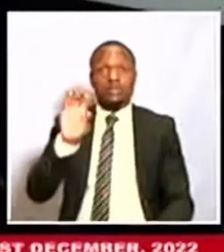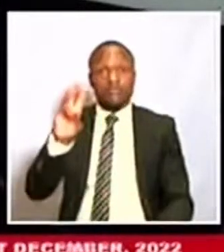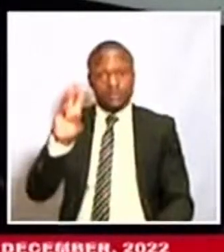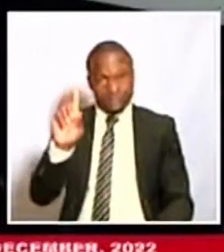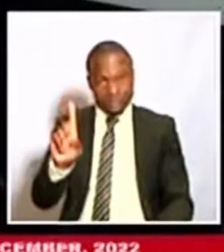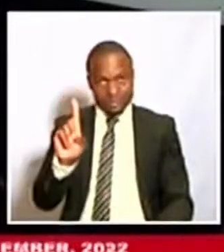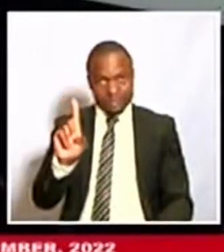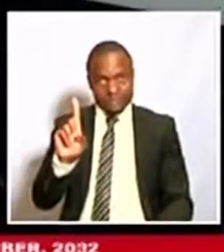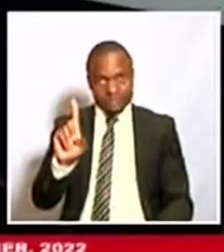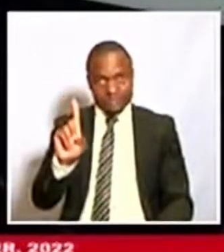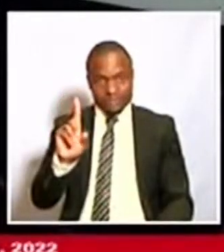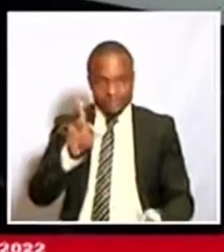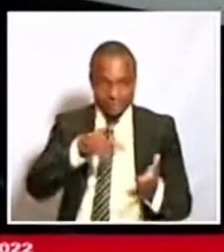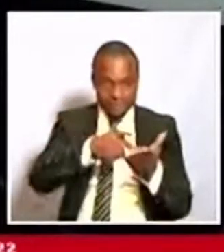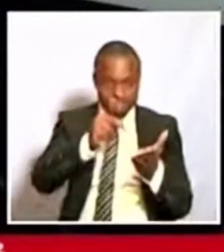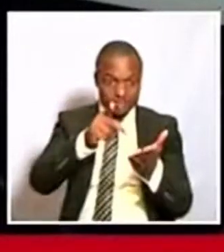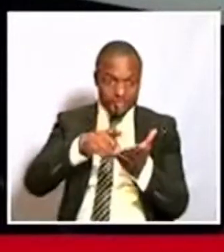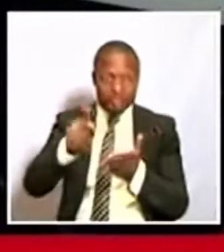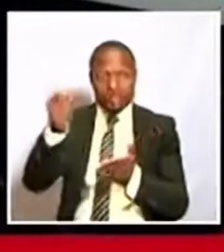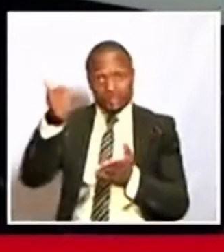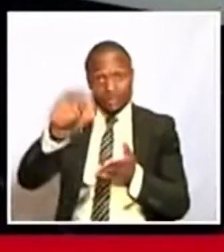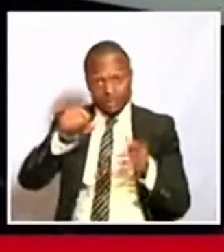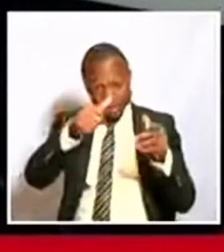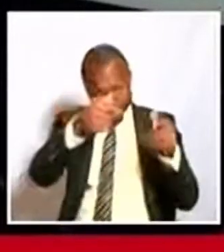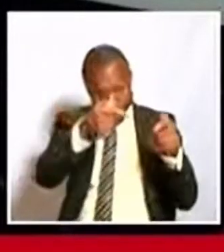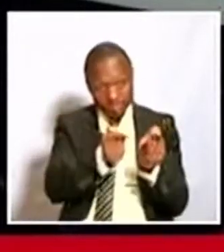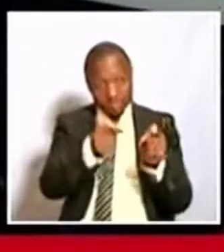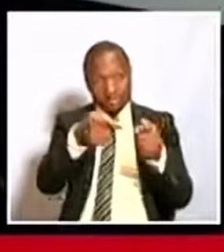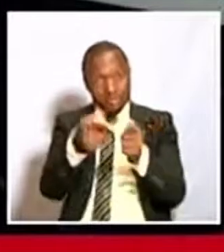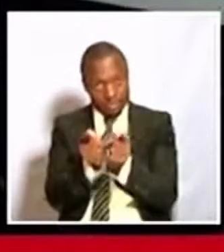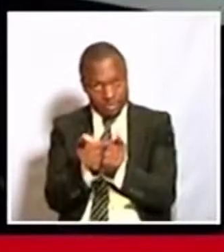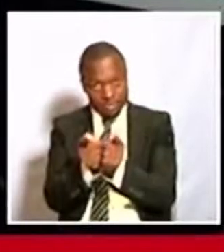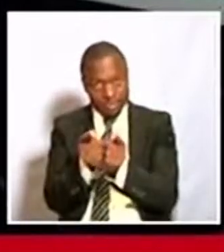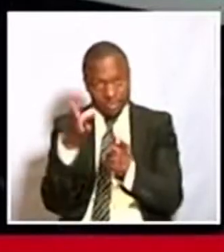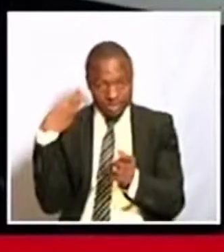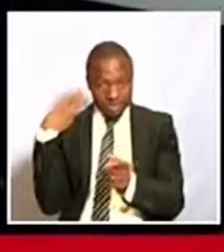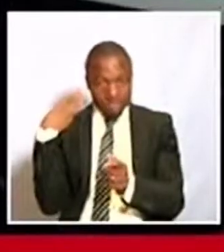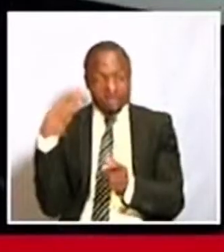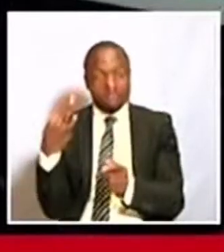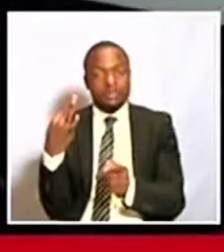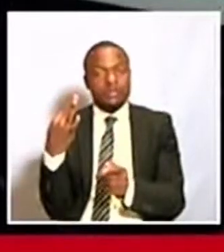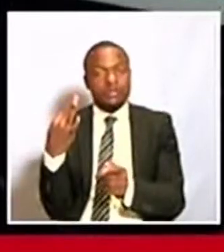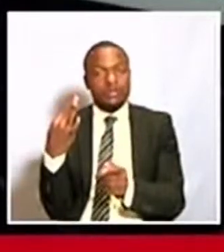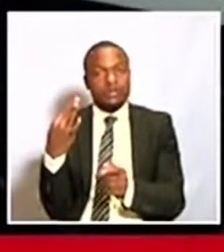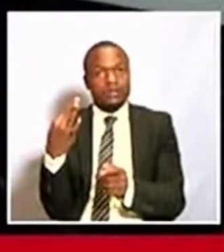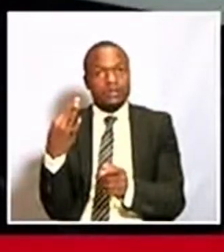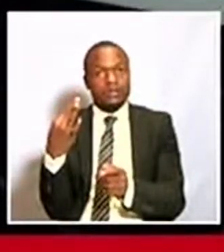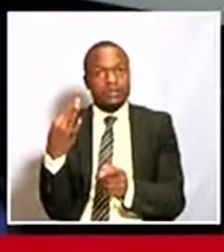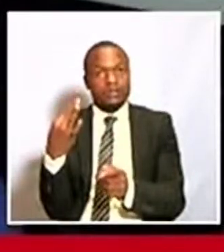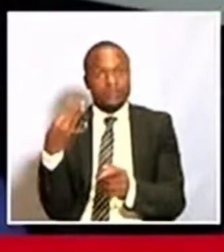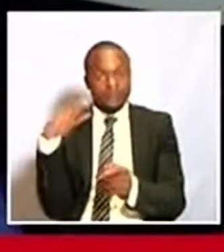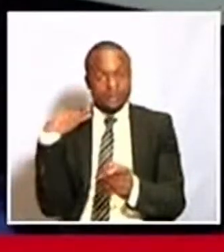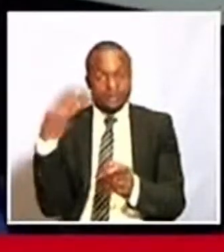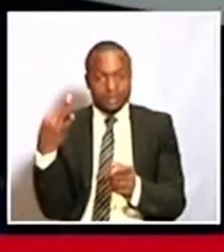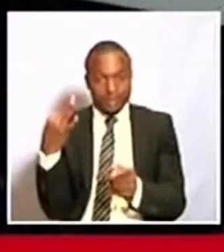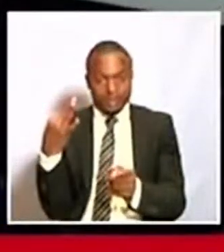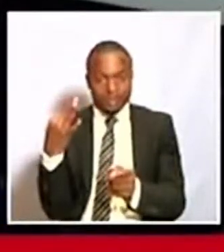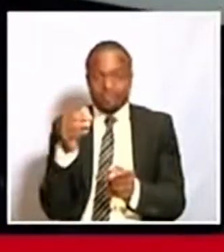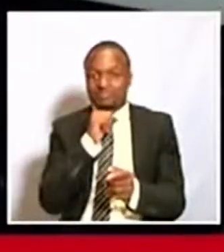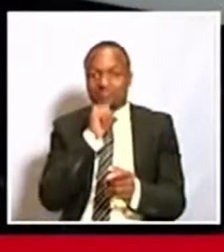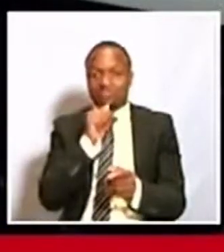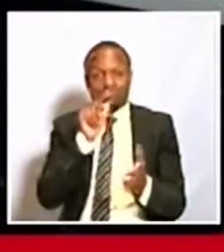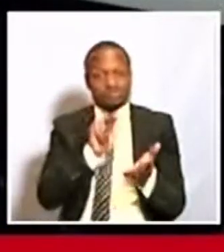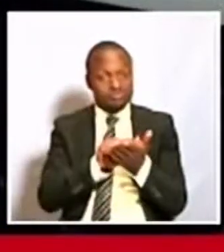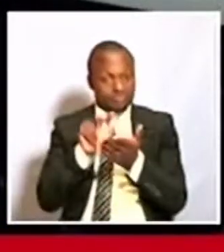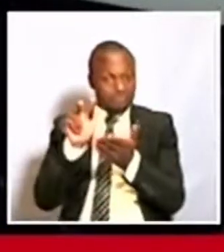148,961 were paid to 10 groups that applied, that had applications that were not signed